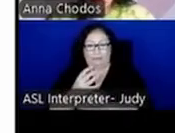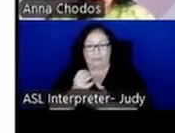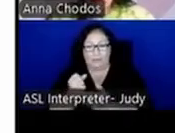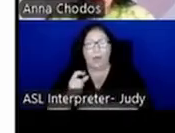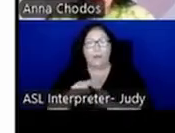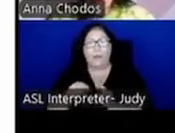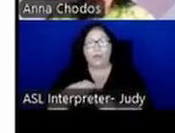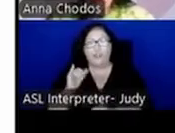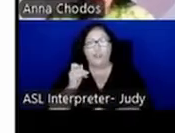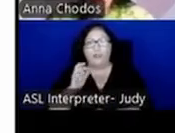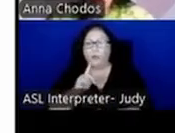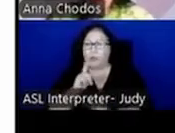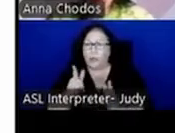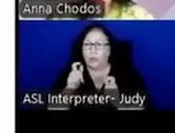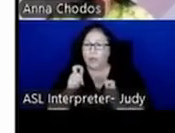question?